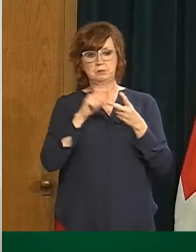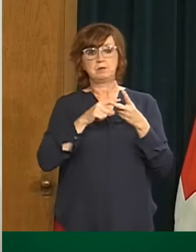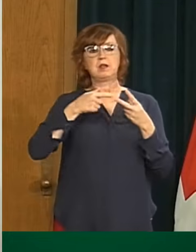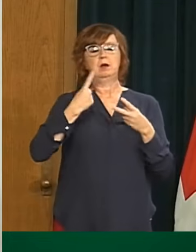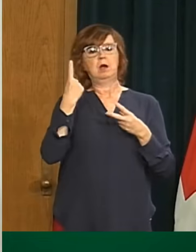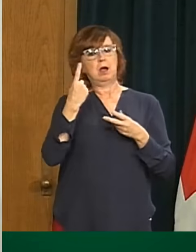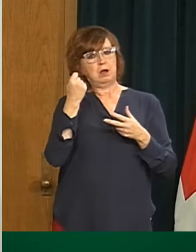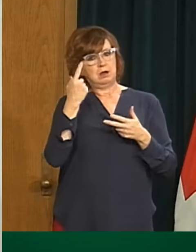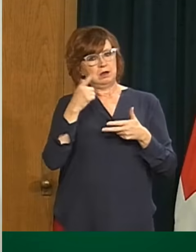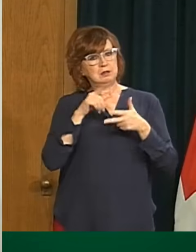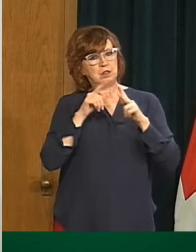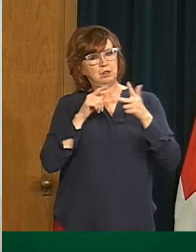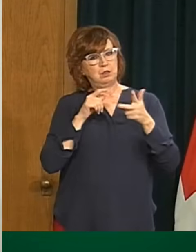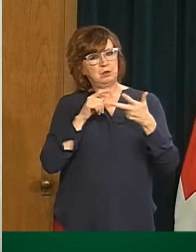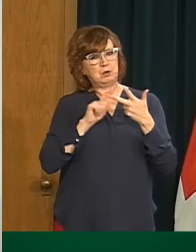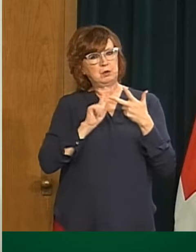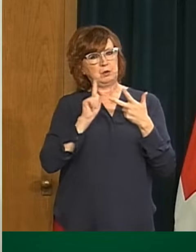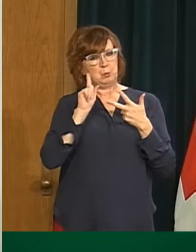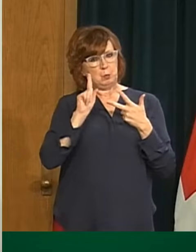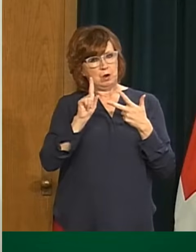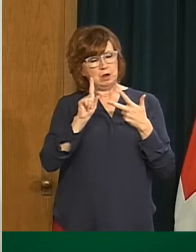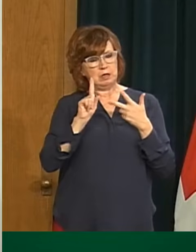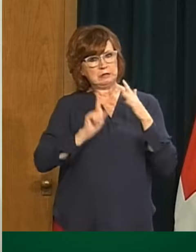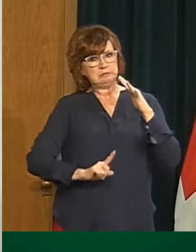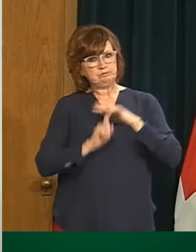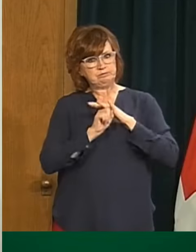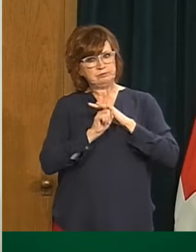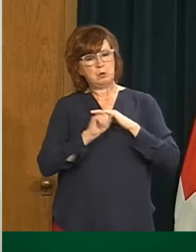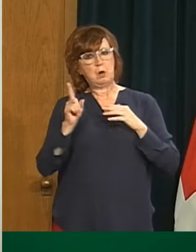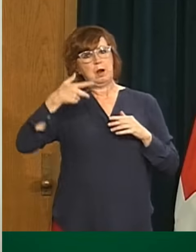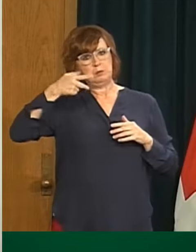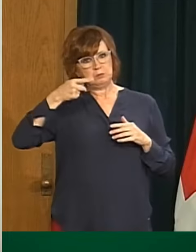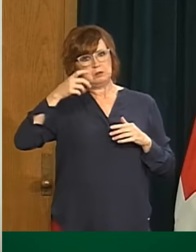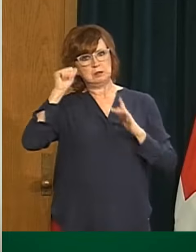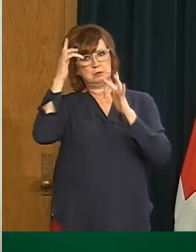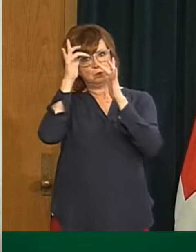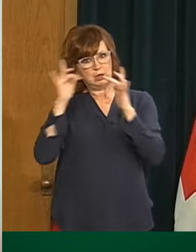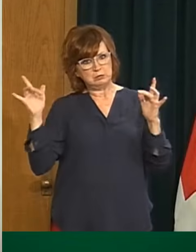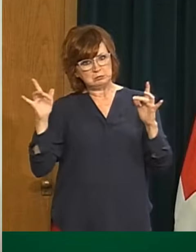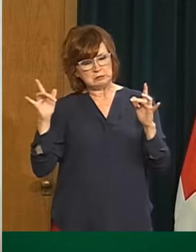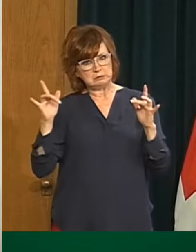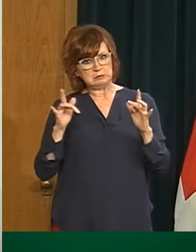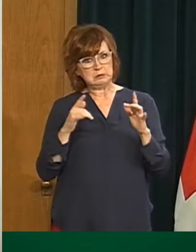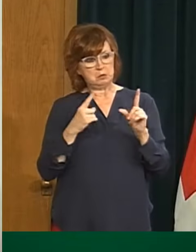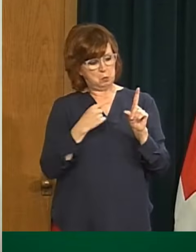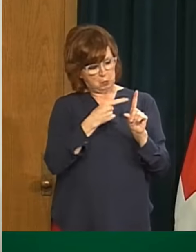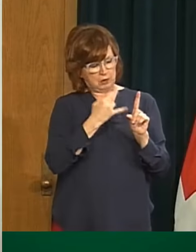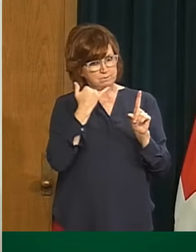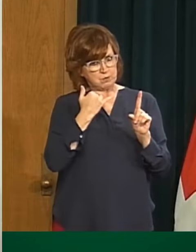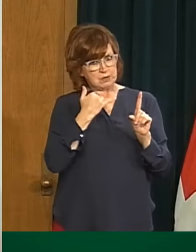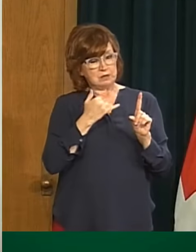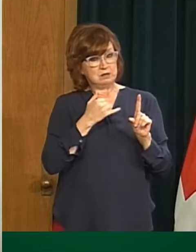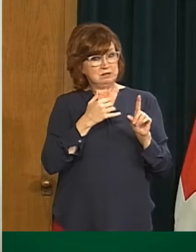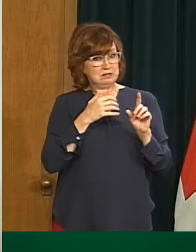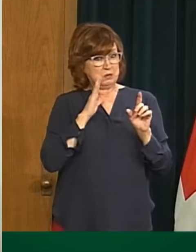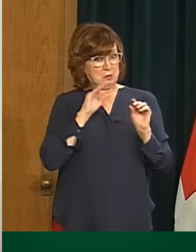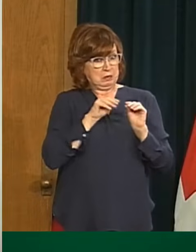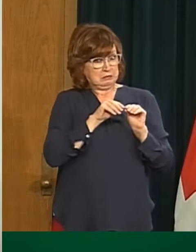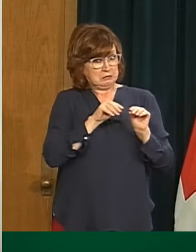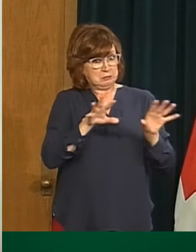of potential exposures to other patients and staff, which is being investigated. But beyond that, things